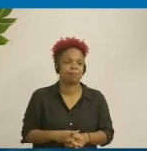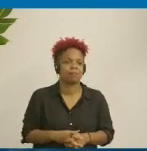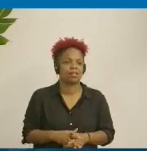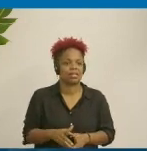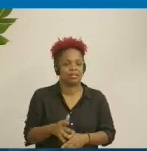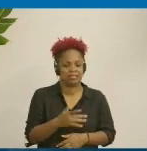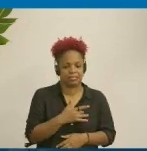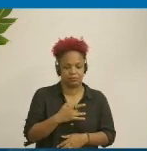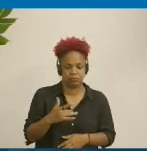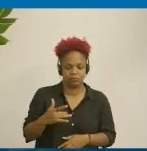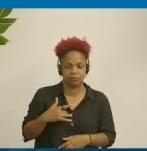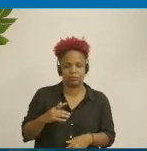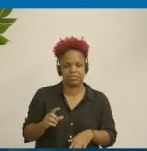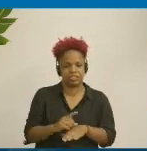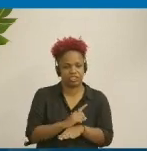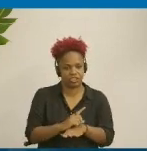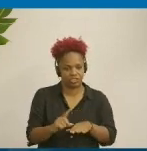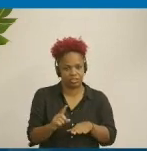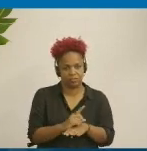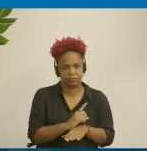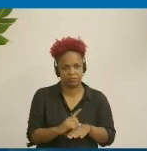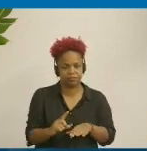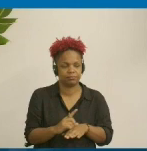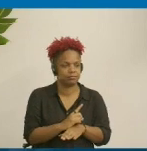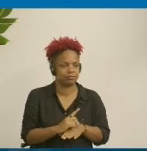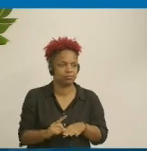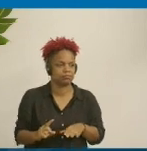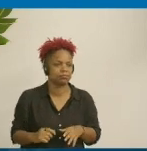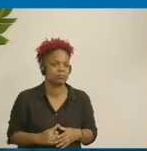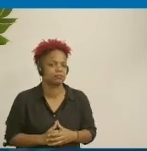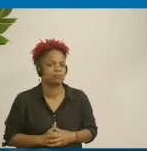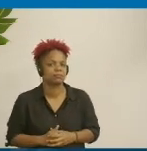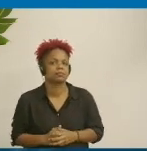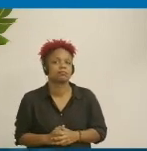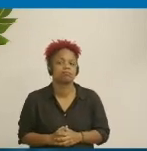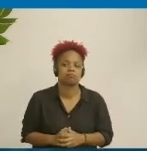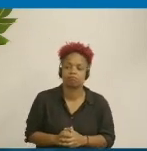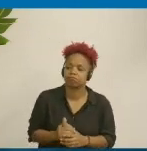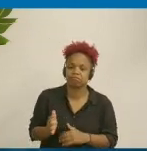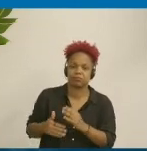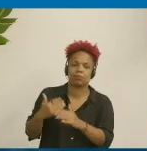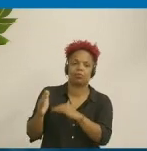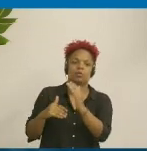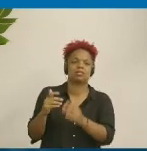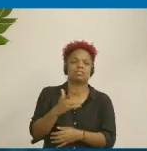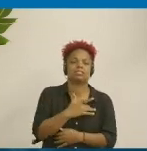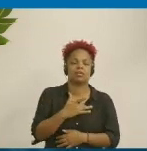healthy and informed in the rural area in the Sahel region.